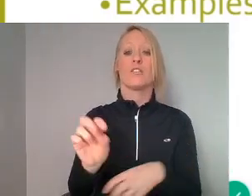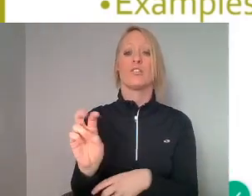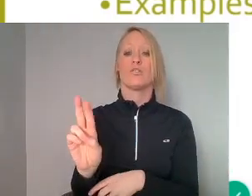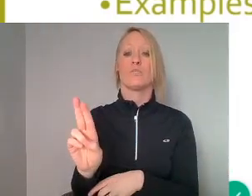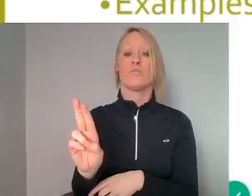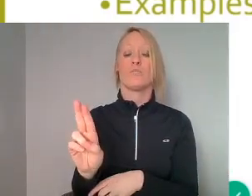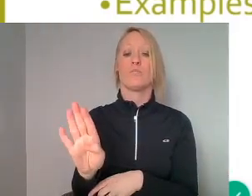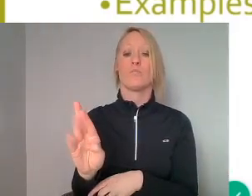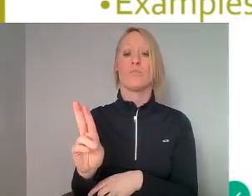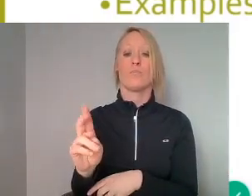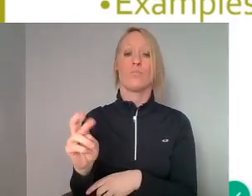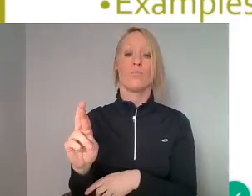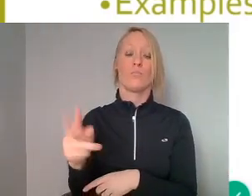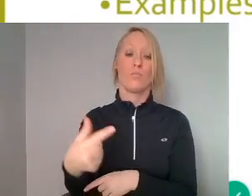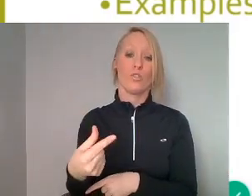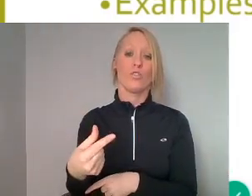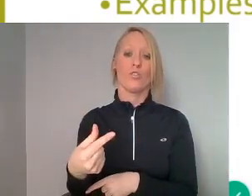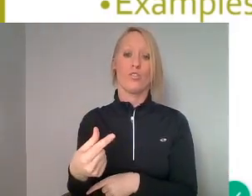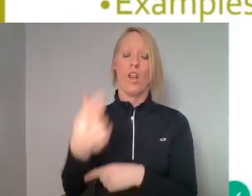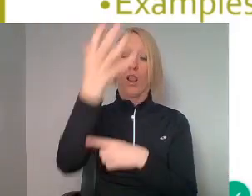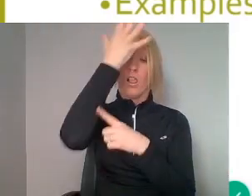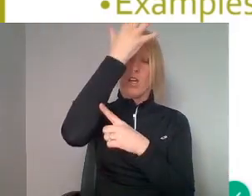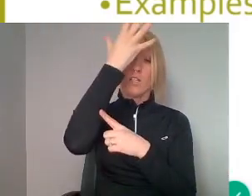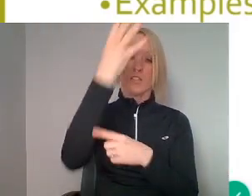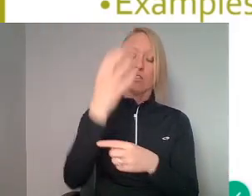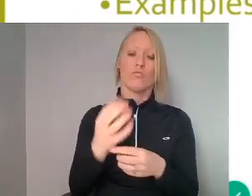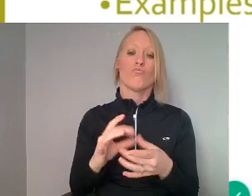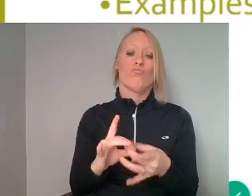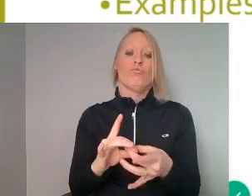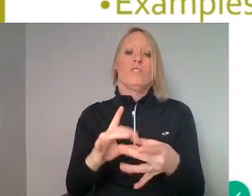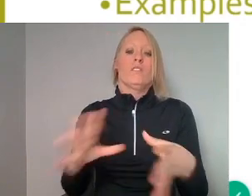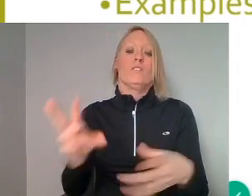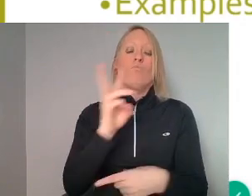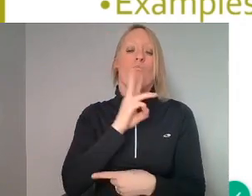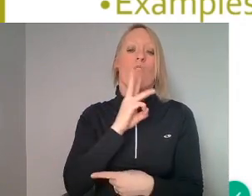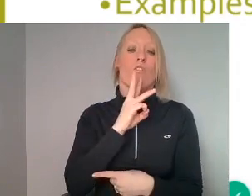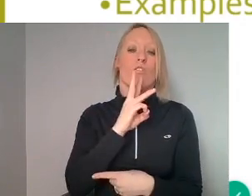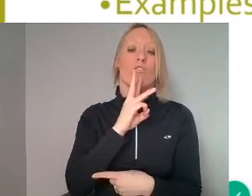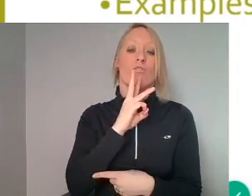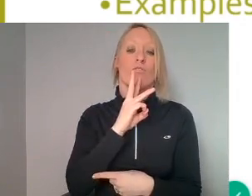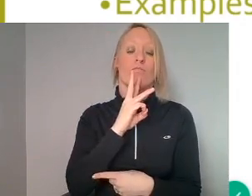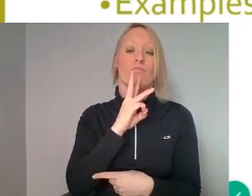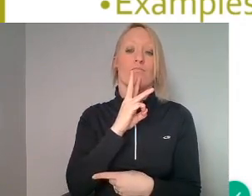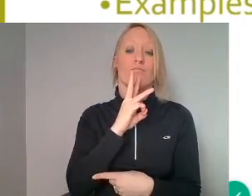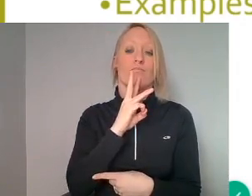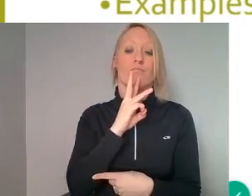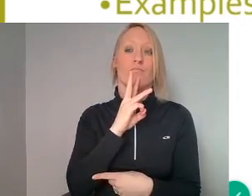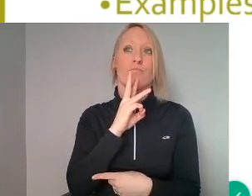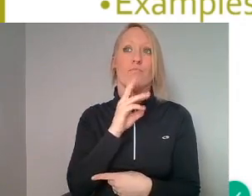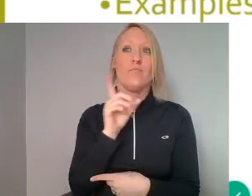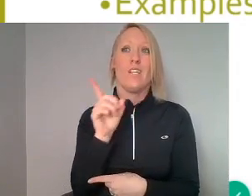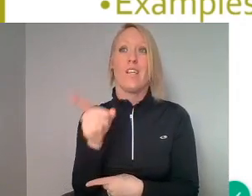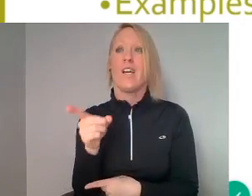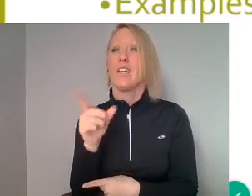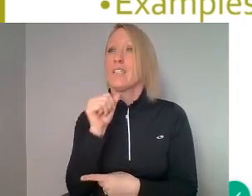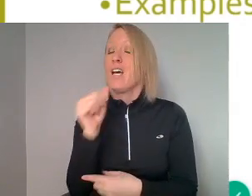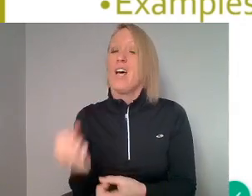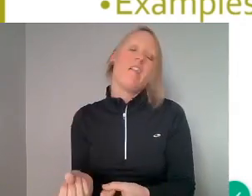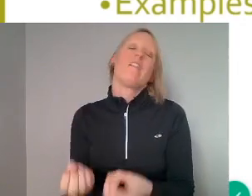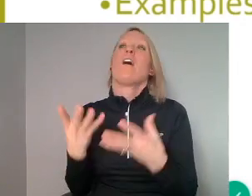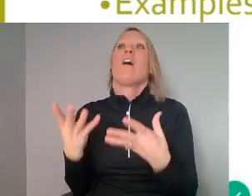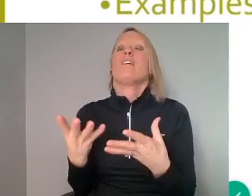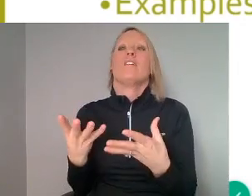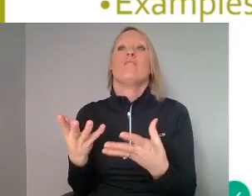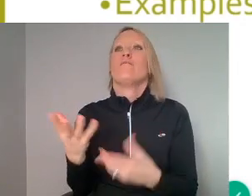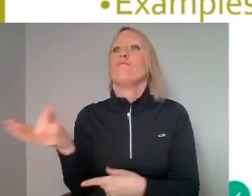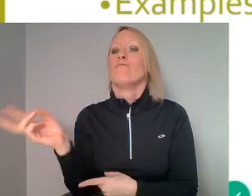into it, it almost feels like it releases some like water out of it. Iceberg lettuce does not have nearly as many vitamins or minerals as like